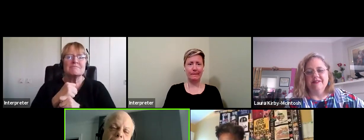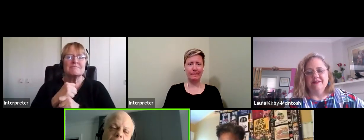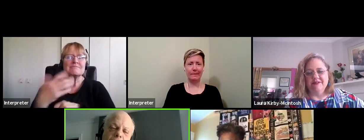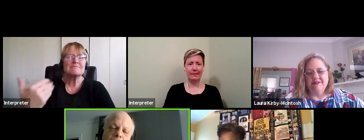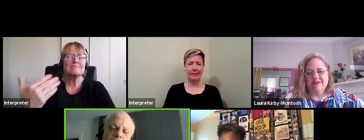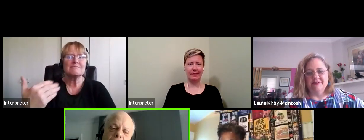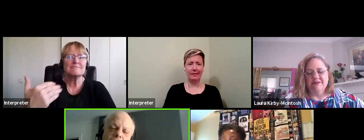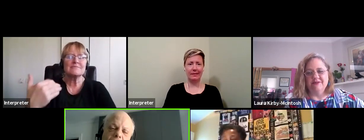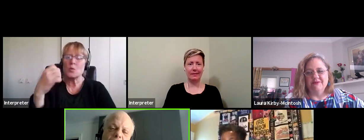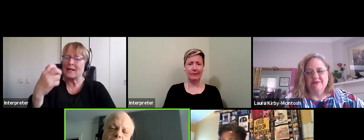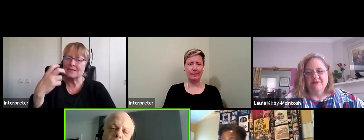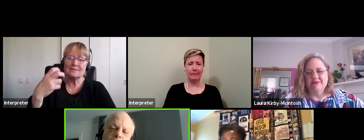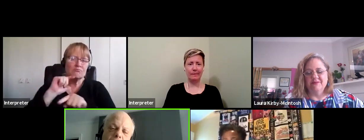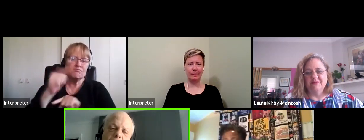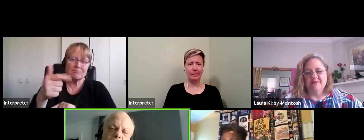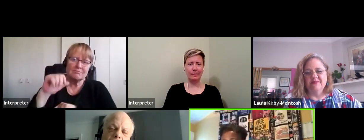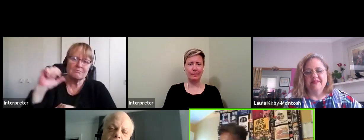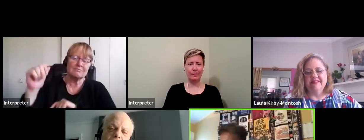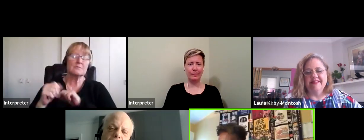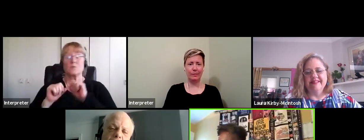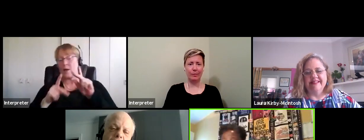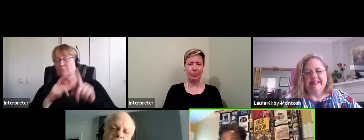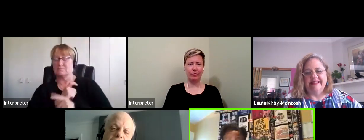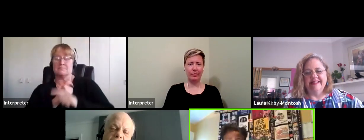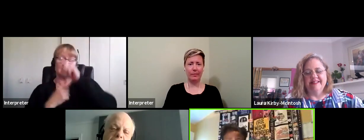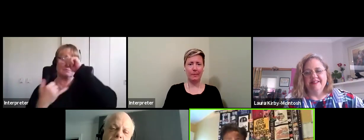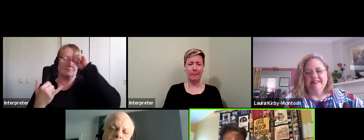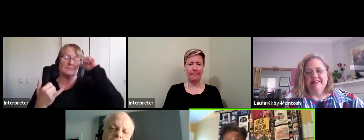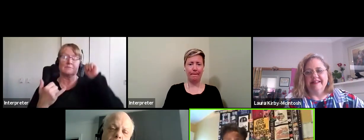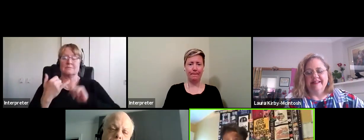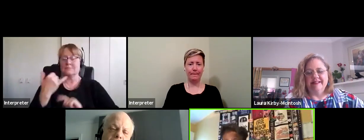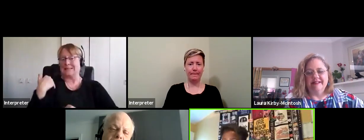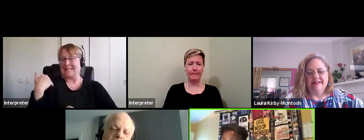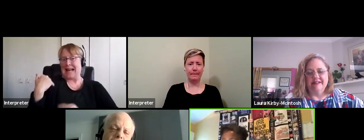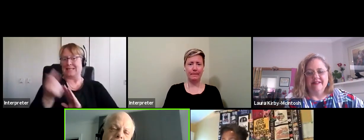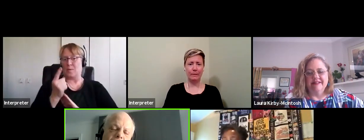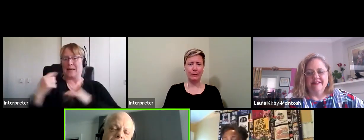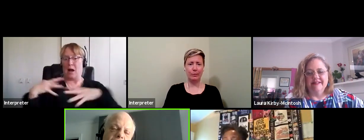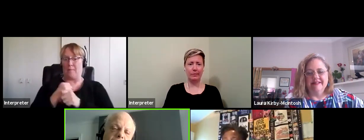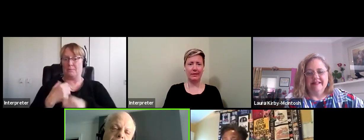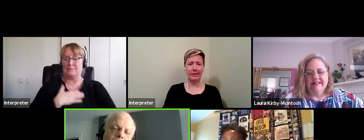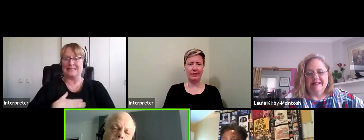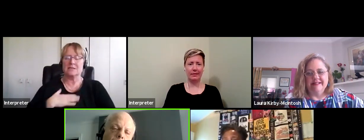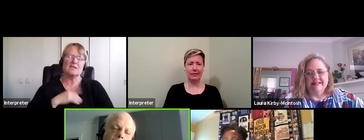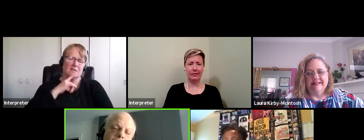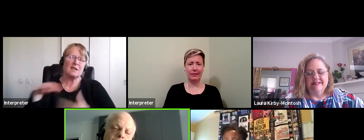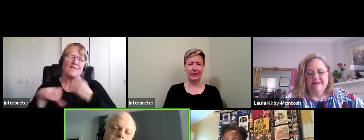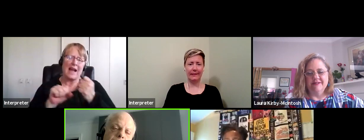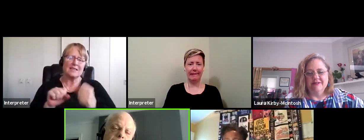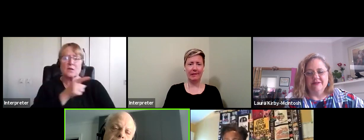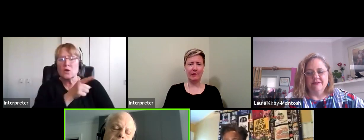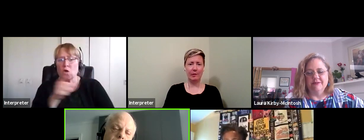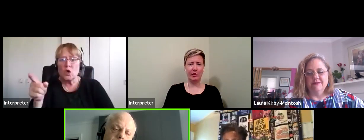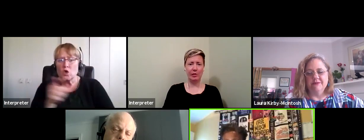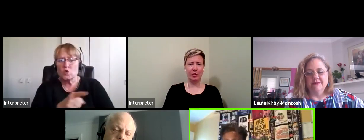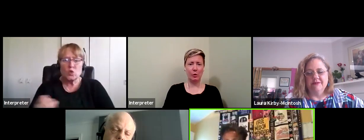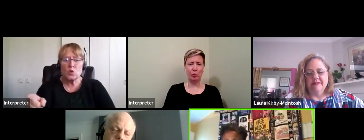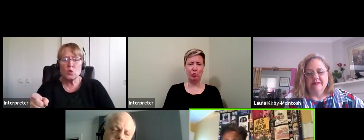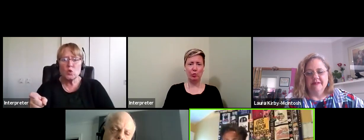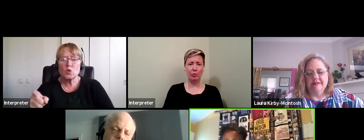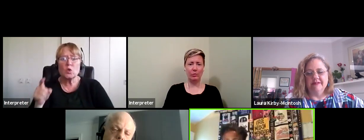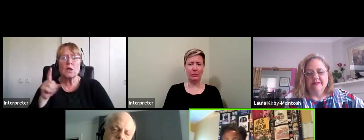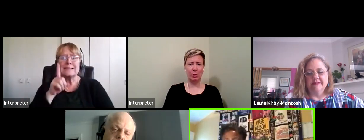up and move and keep going. Correct. But if you could just summarize the last minute again, I'm sorry. Just very quickly, for people who are receiving